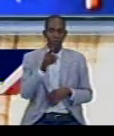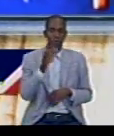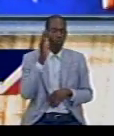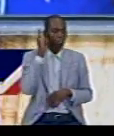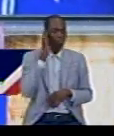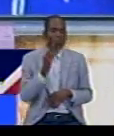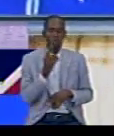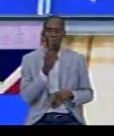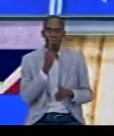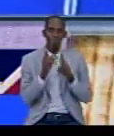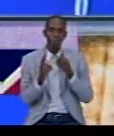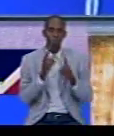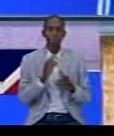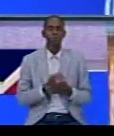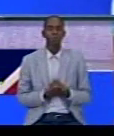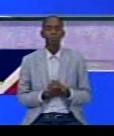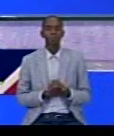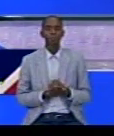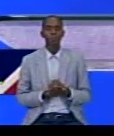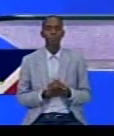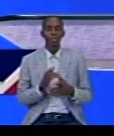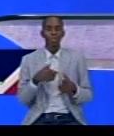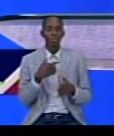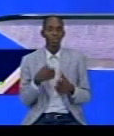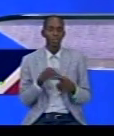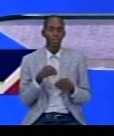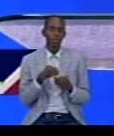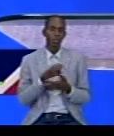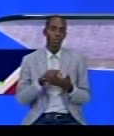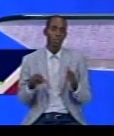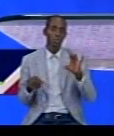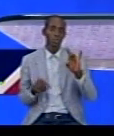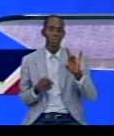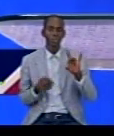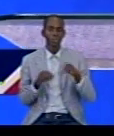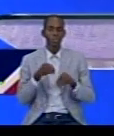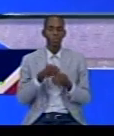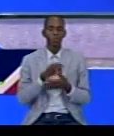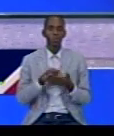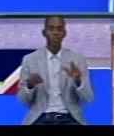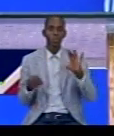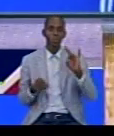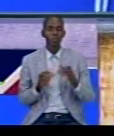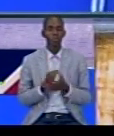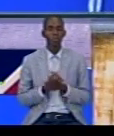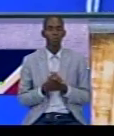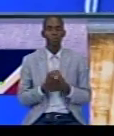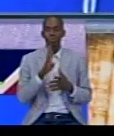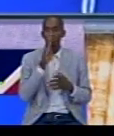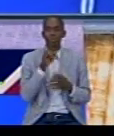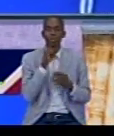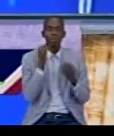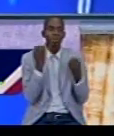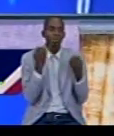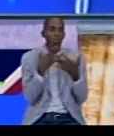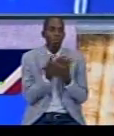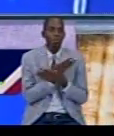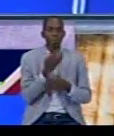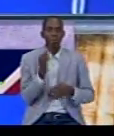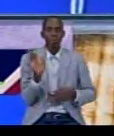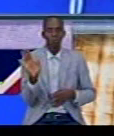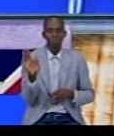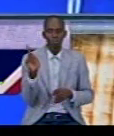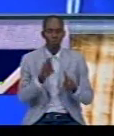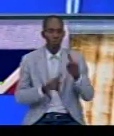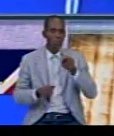thou shalt speak. Then in verse 8, it tells us in verse 8, be not afraid of